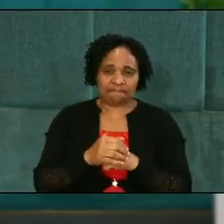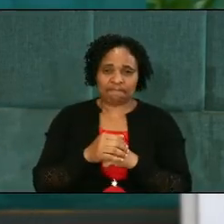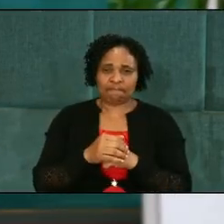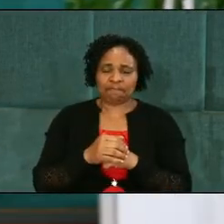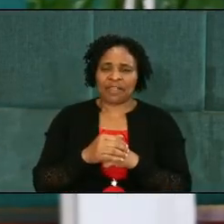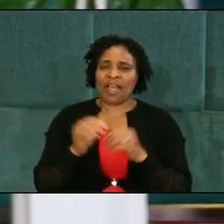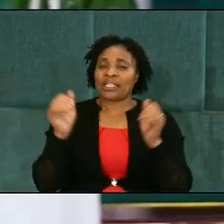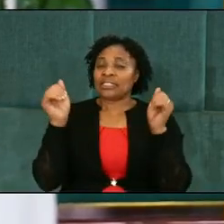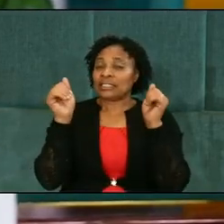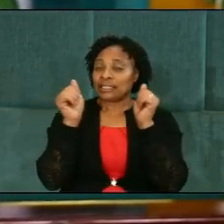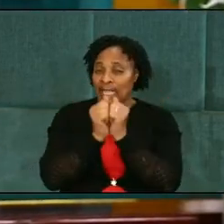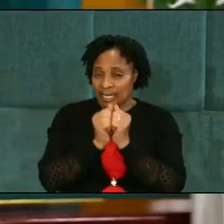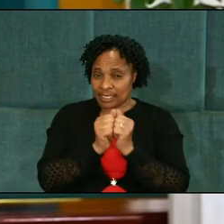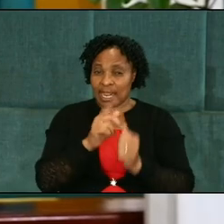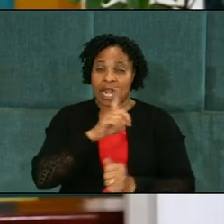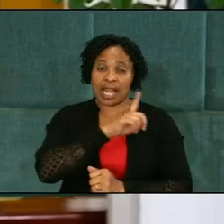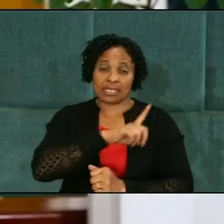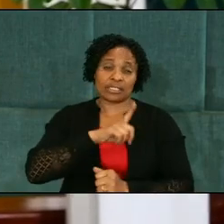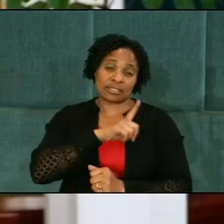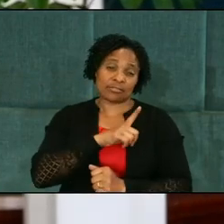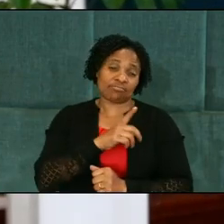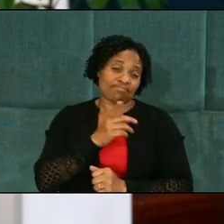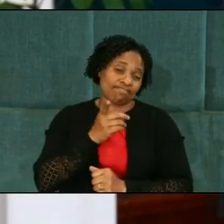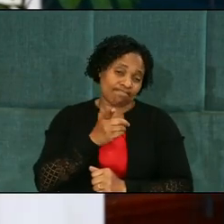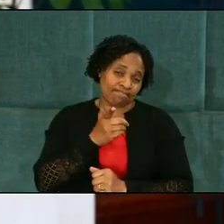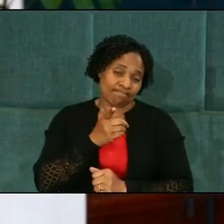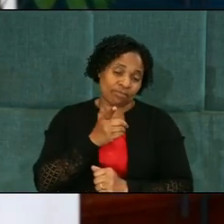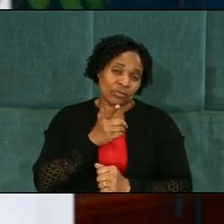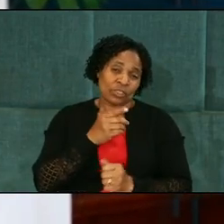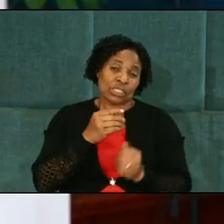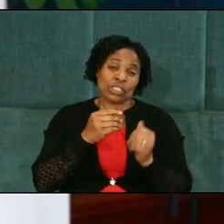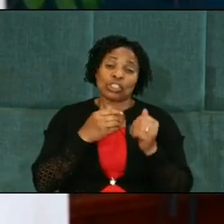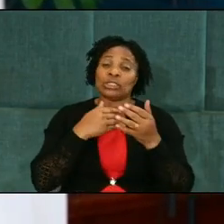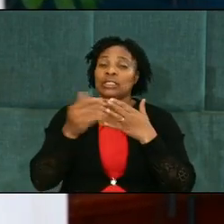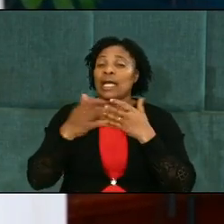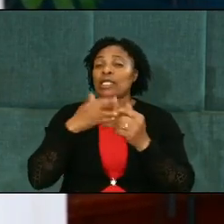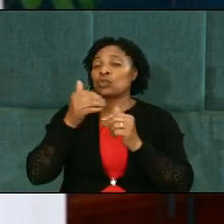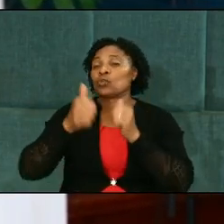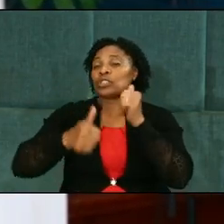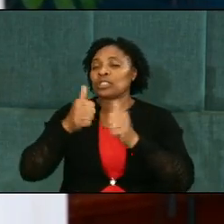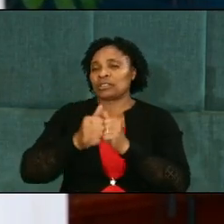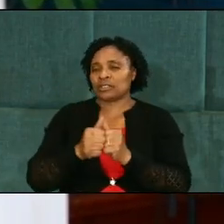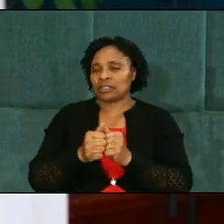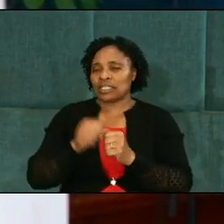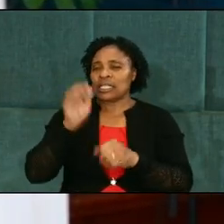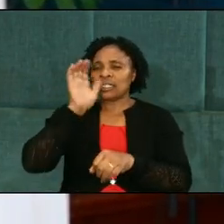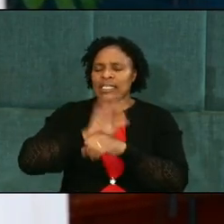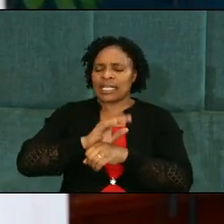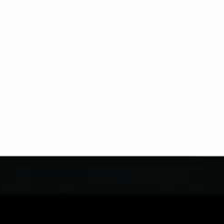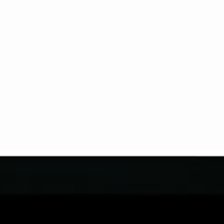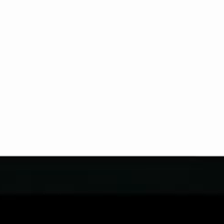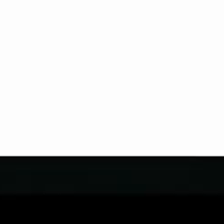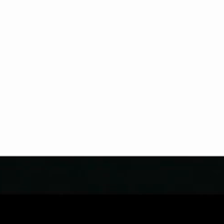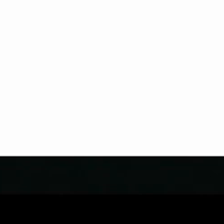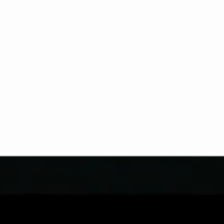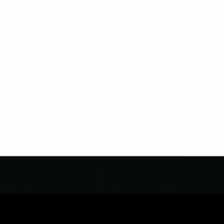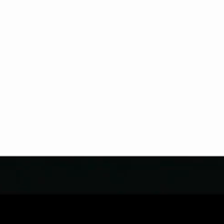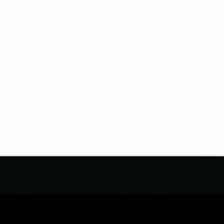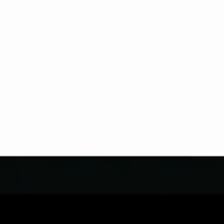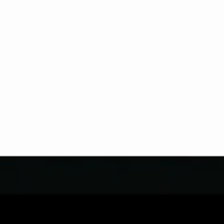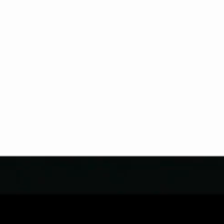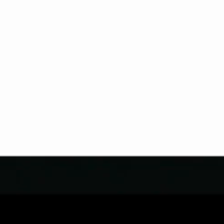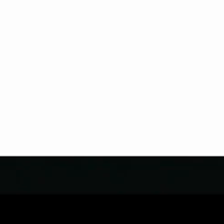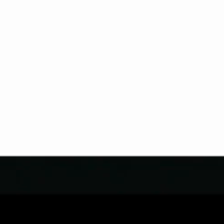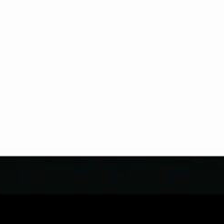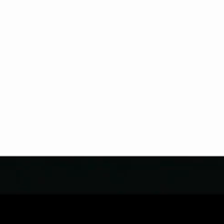10 virgins. You remember we talk about them? They symbolize the church in the last day waiting for Christ.